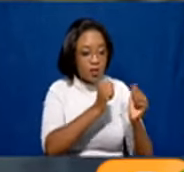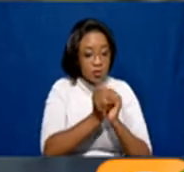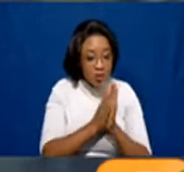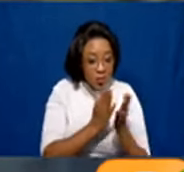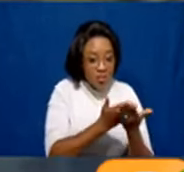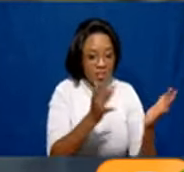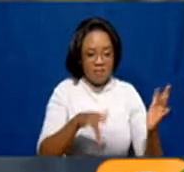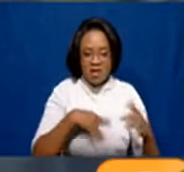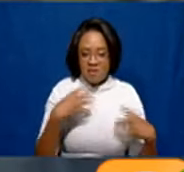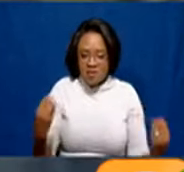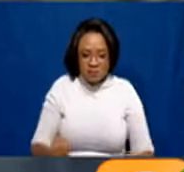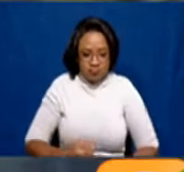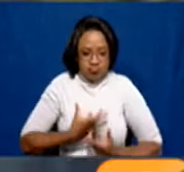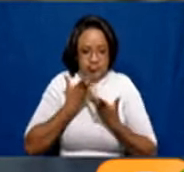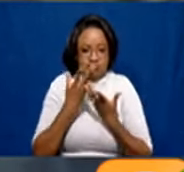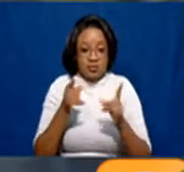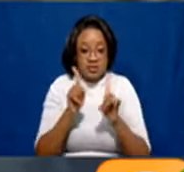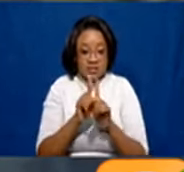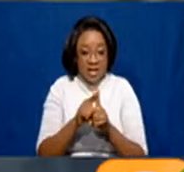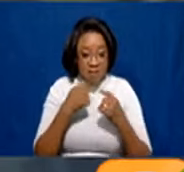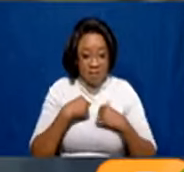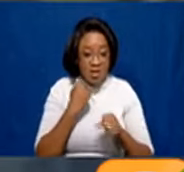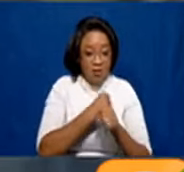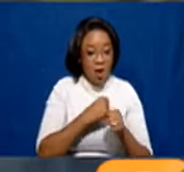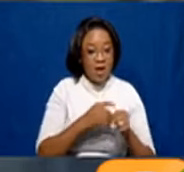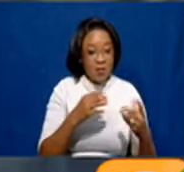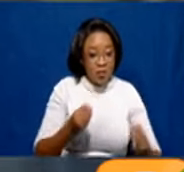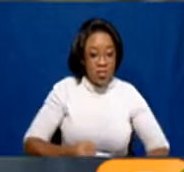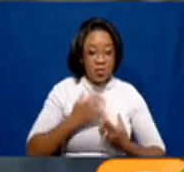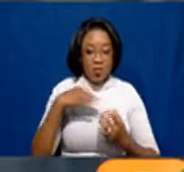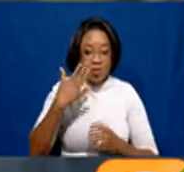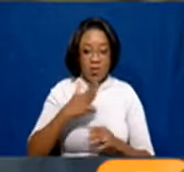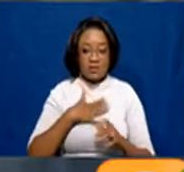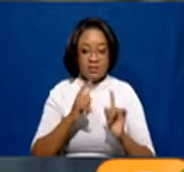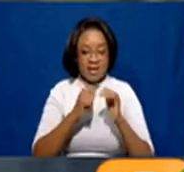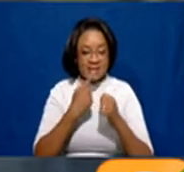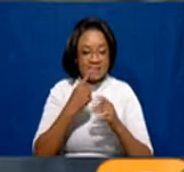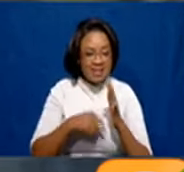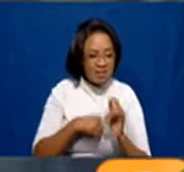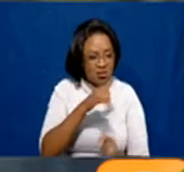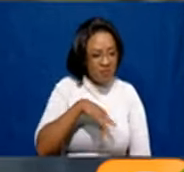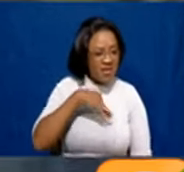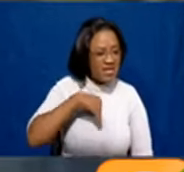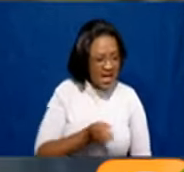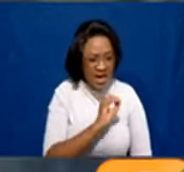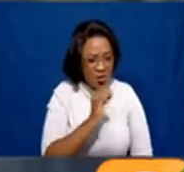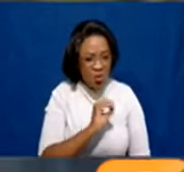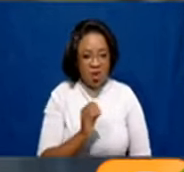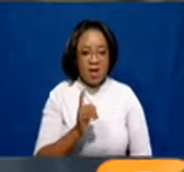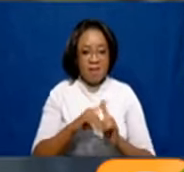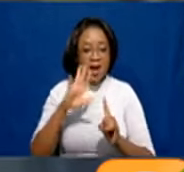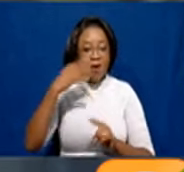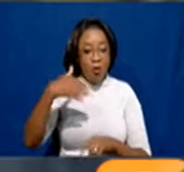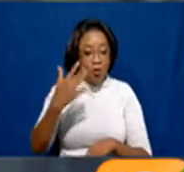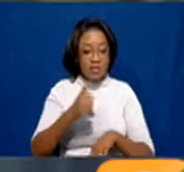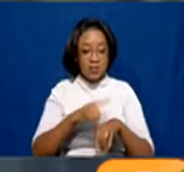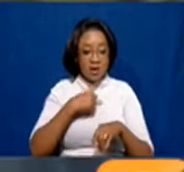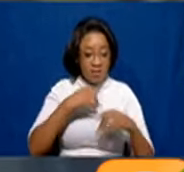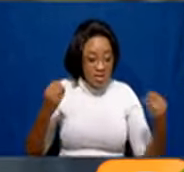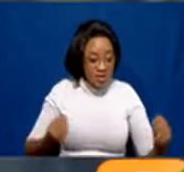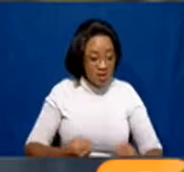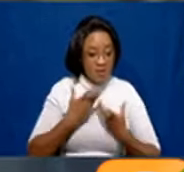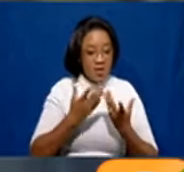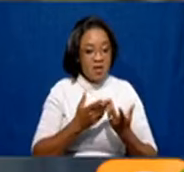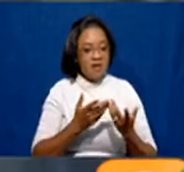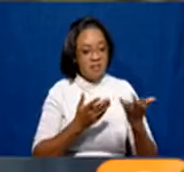refreshing. Yeah. It's so refreshing. When I'm in a space with young people, my team always telling me, are you sure you're not tired? But any time I'm with young people, it refreshes